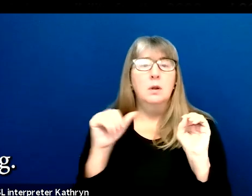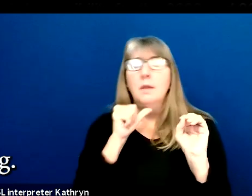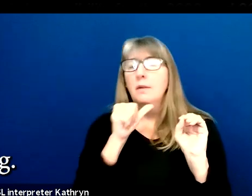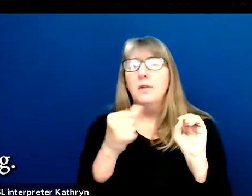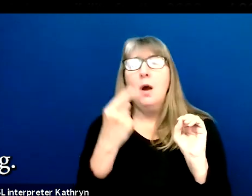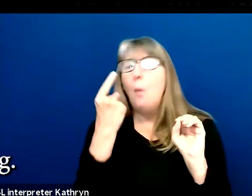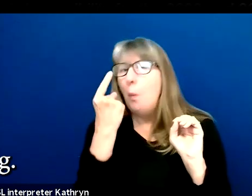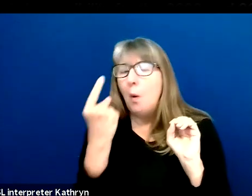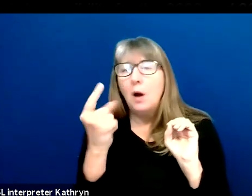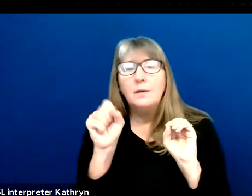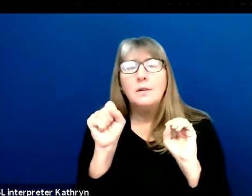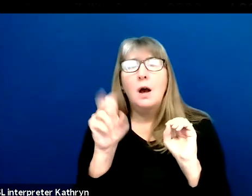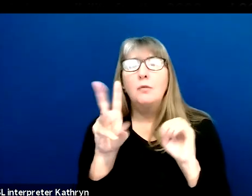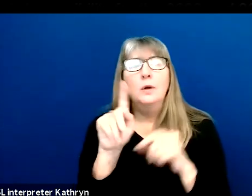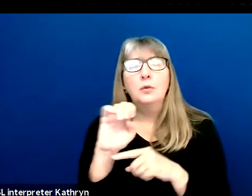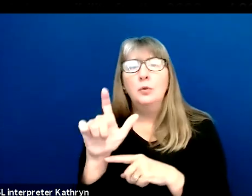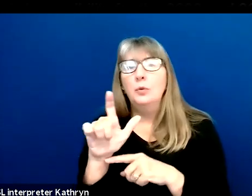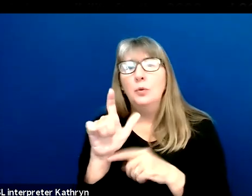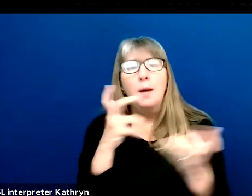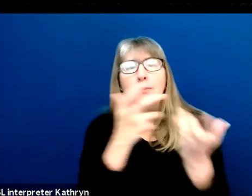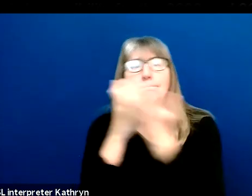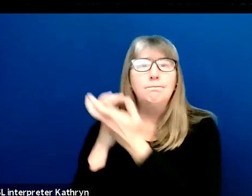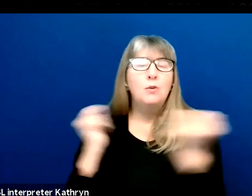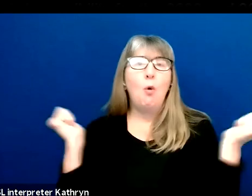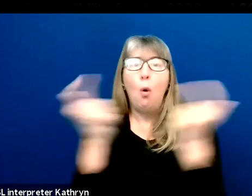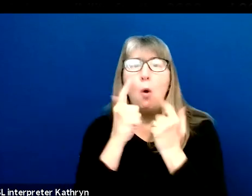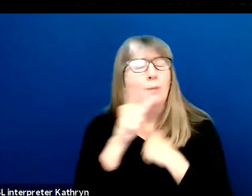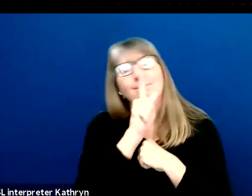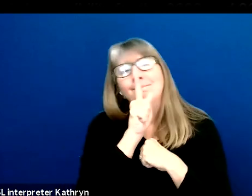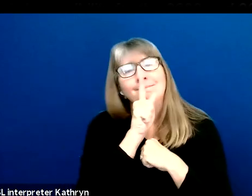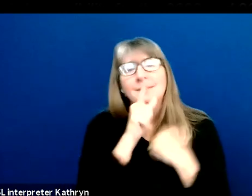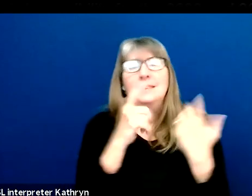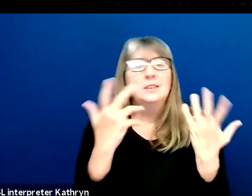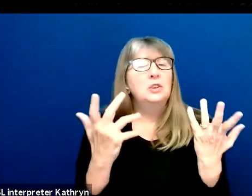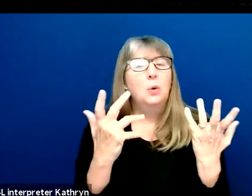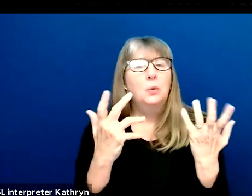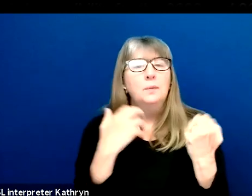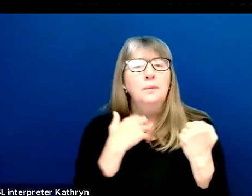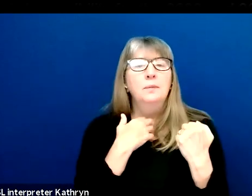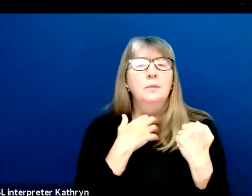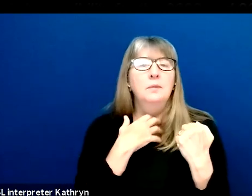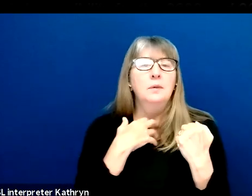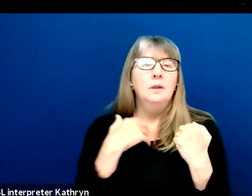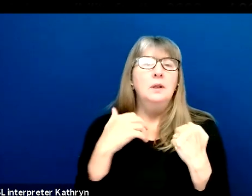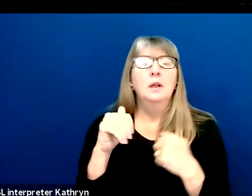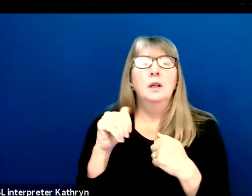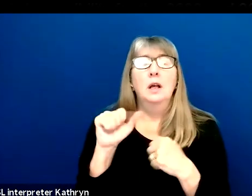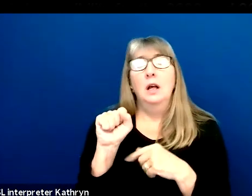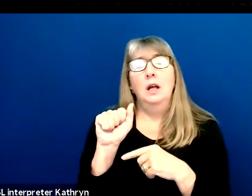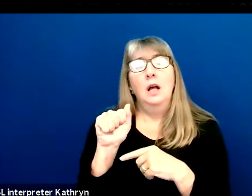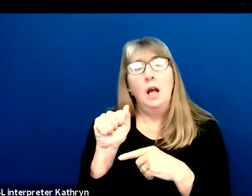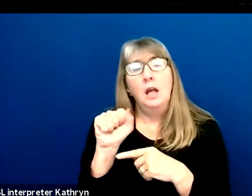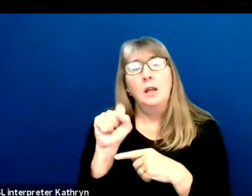tool works for everything. So what is the niche for Astronify? So Astronify is best suited